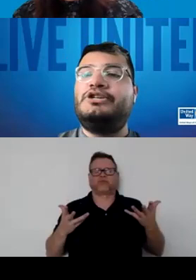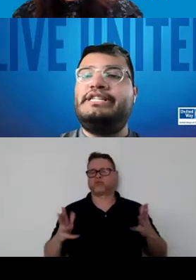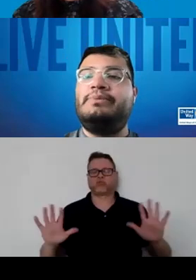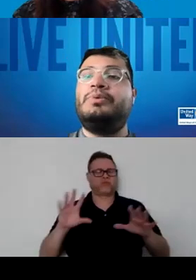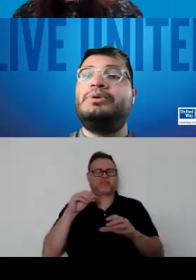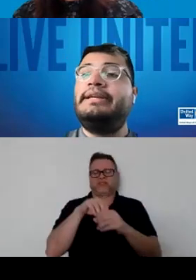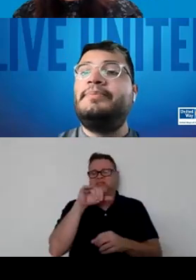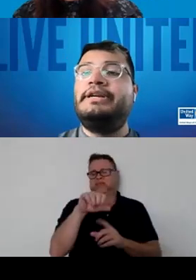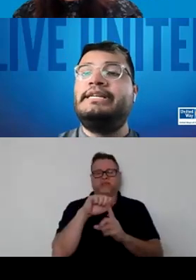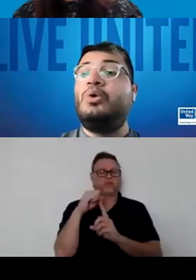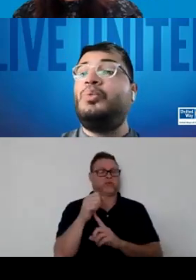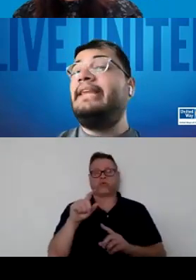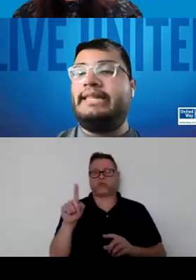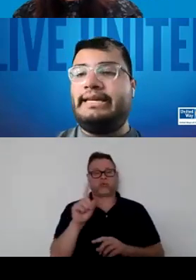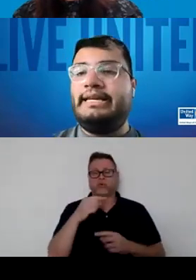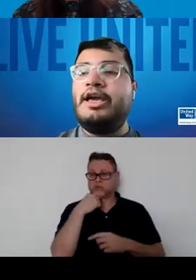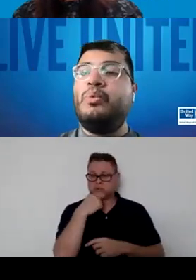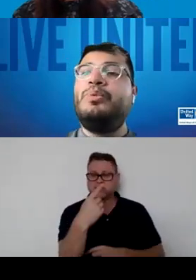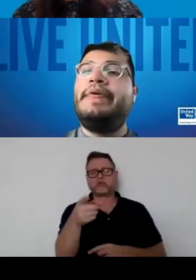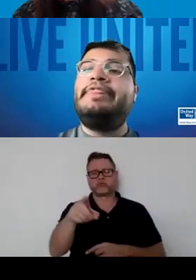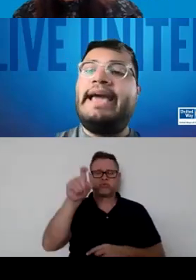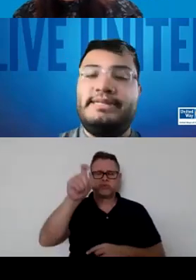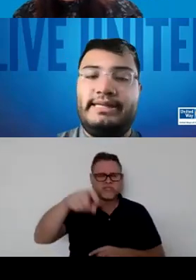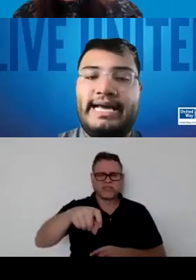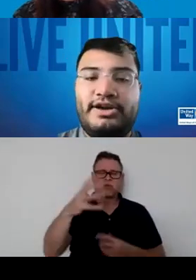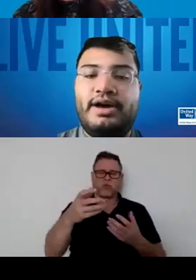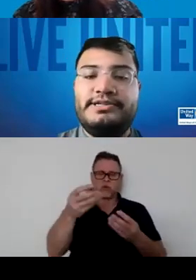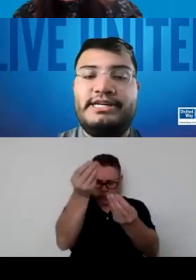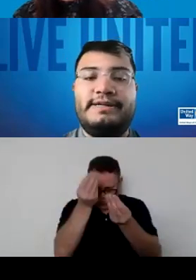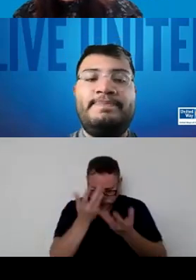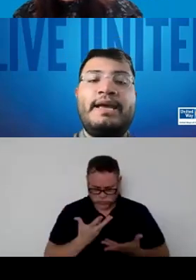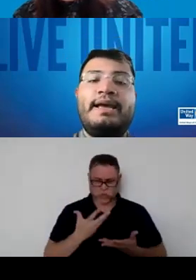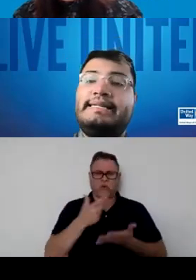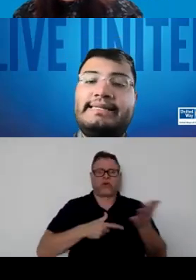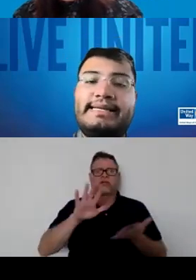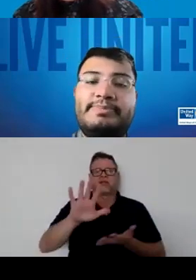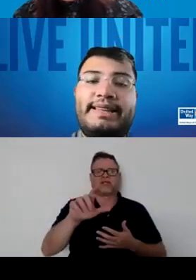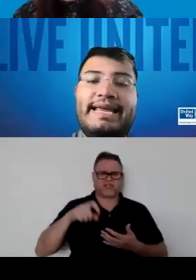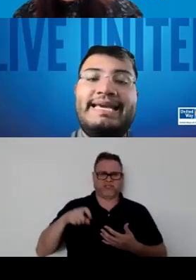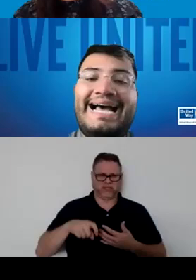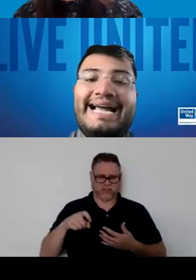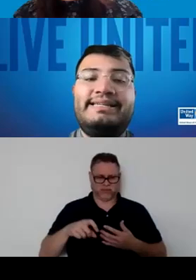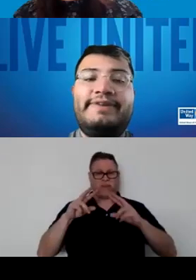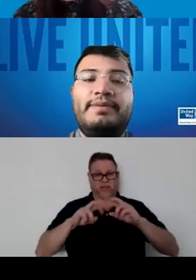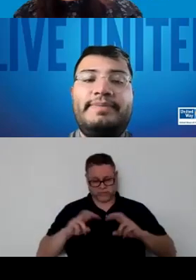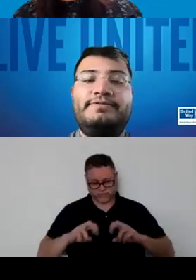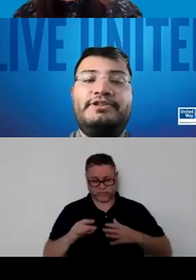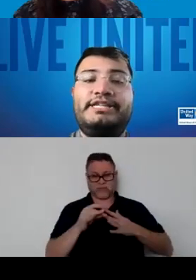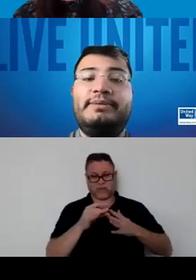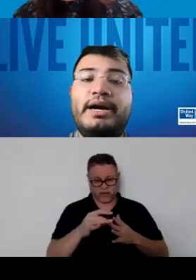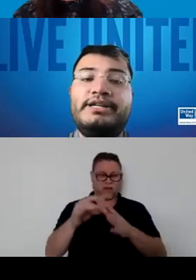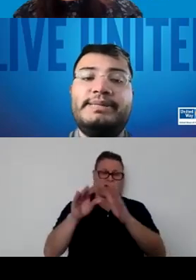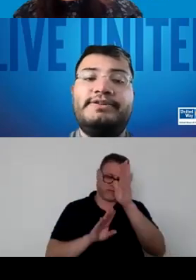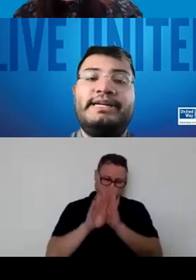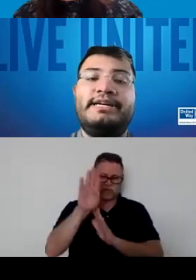in a situation where we're telling communities what we think they need. We want them to lead that conversation. This assessment then guides the development of